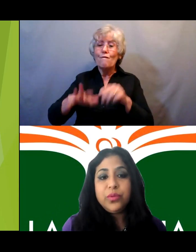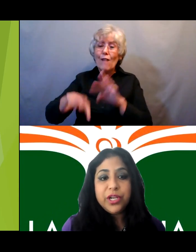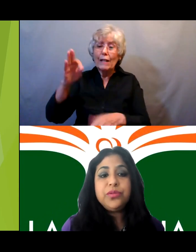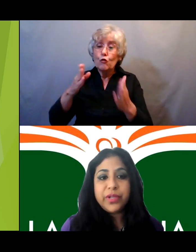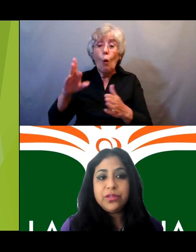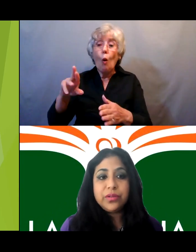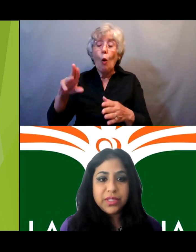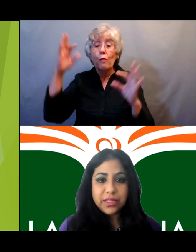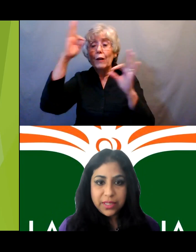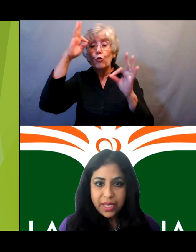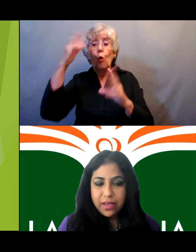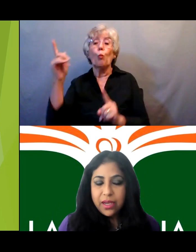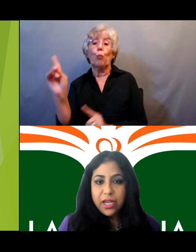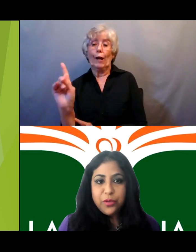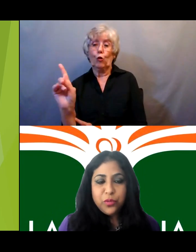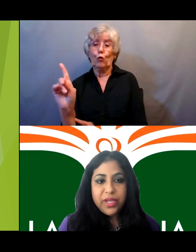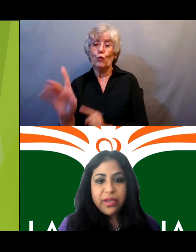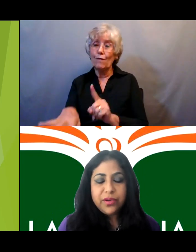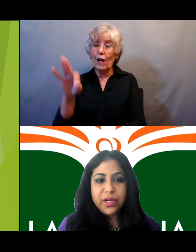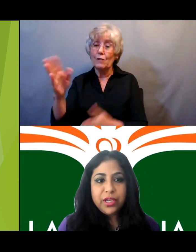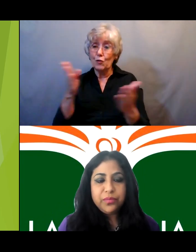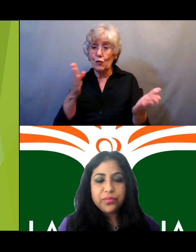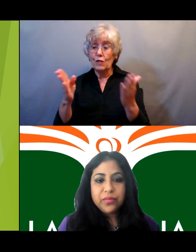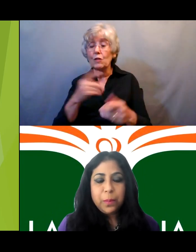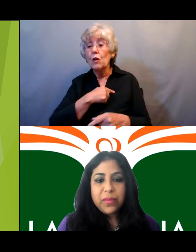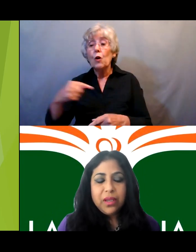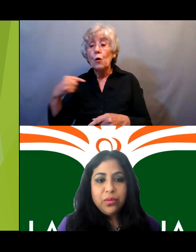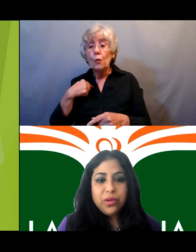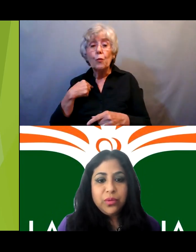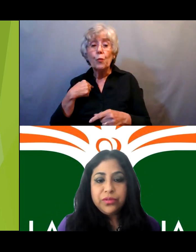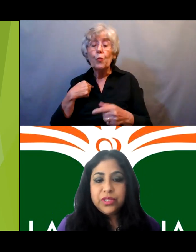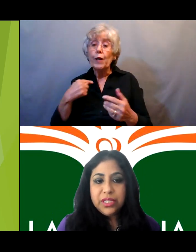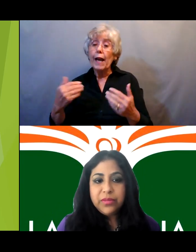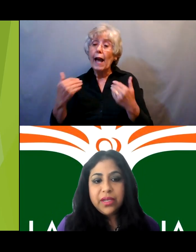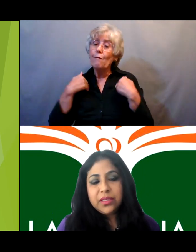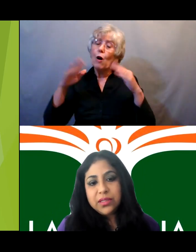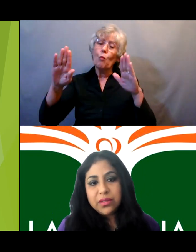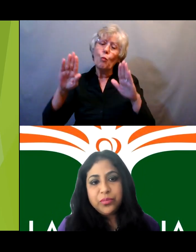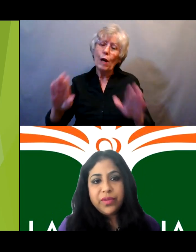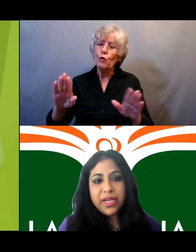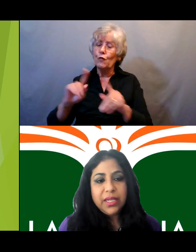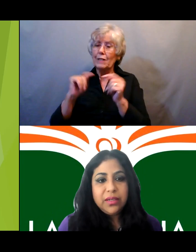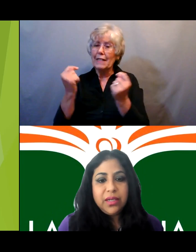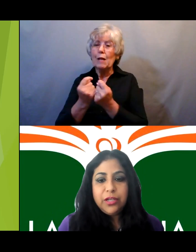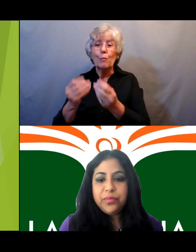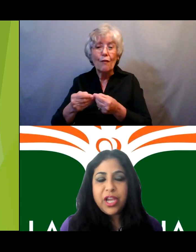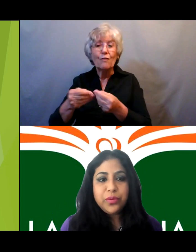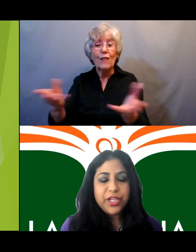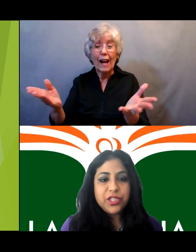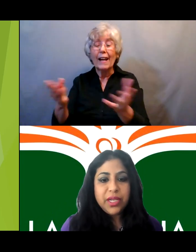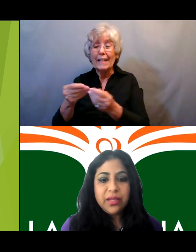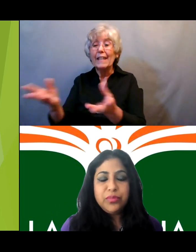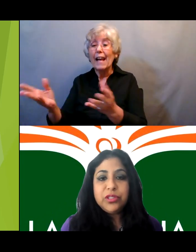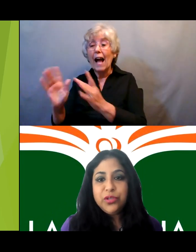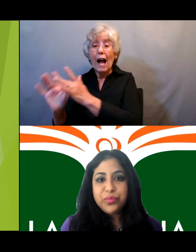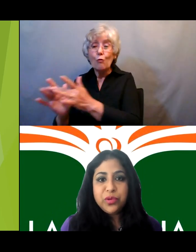know where to find services. We have a wonderful team that is providing